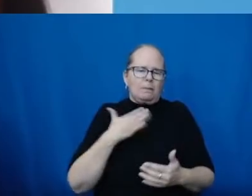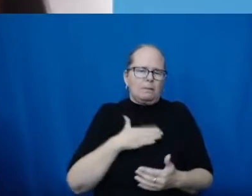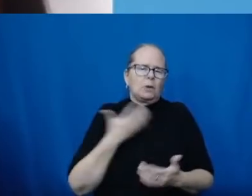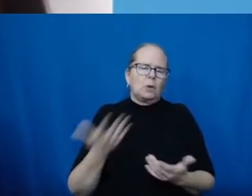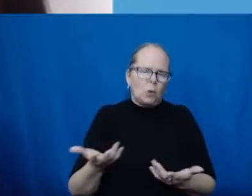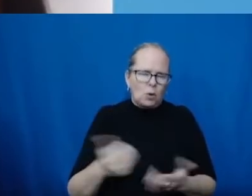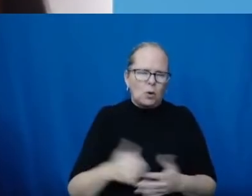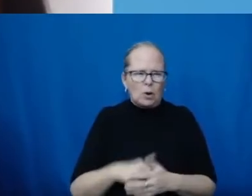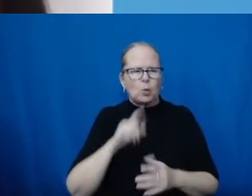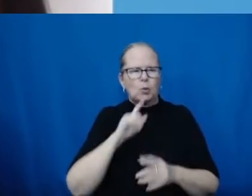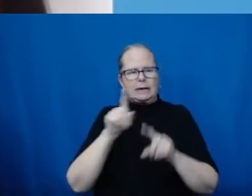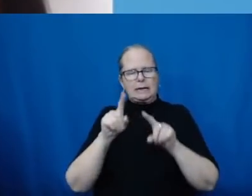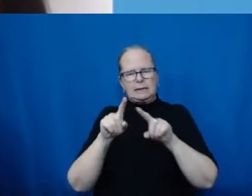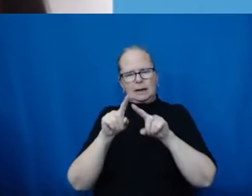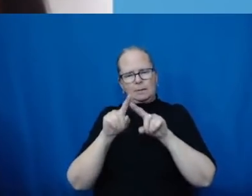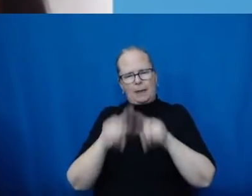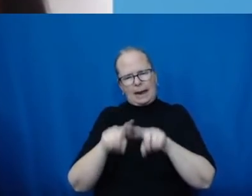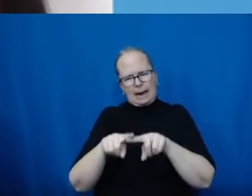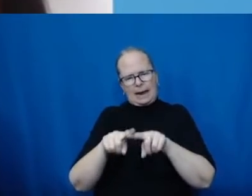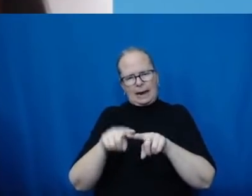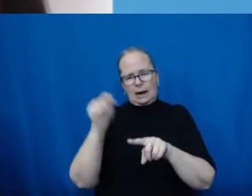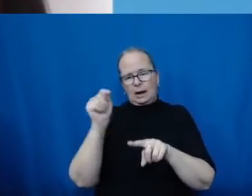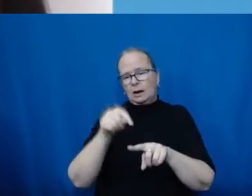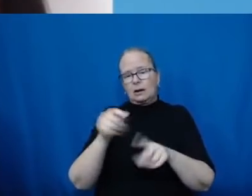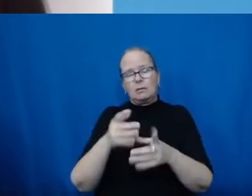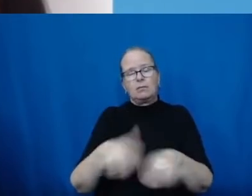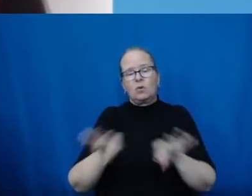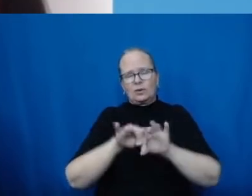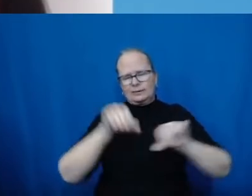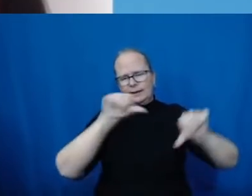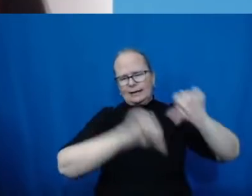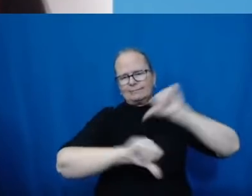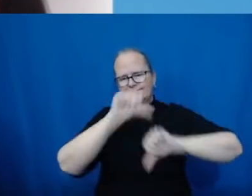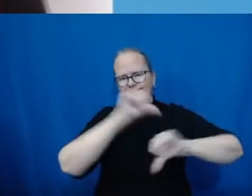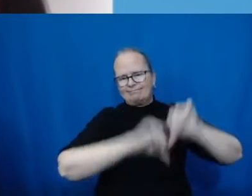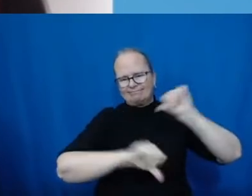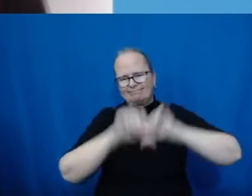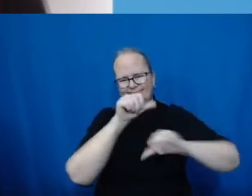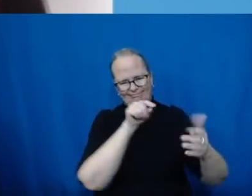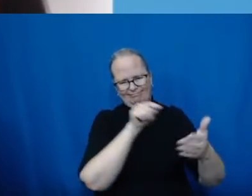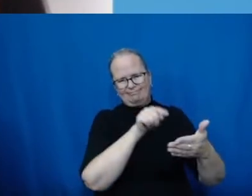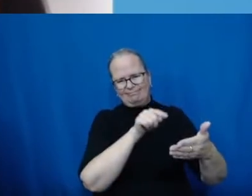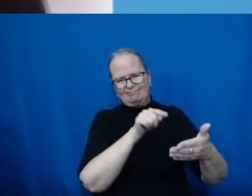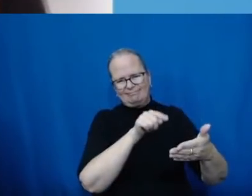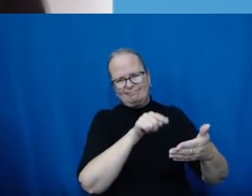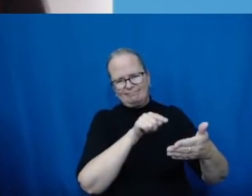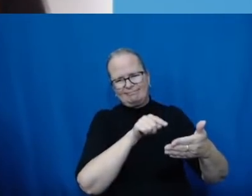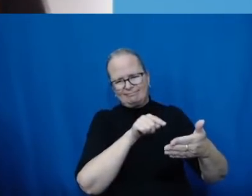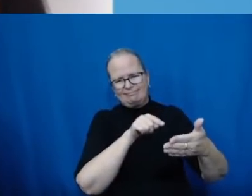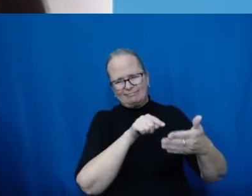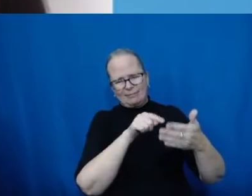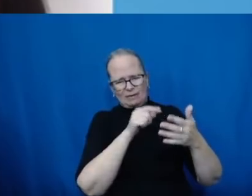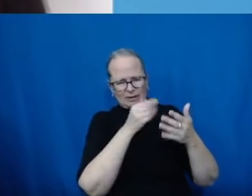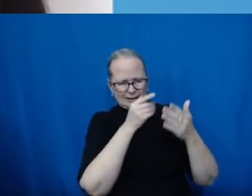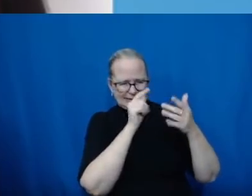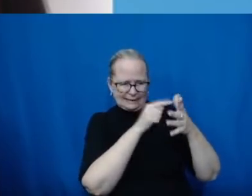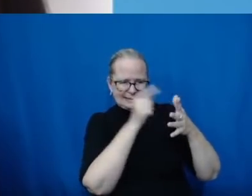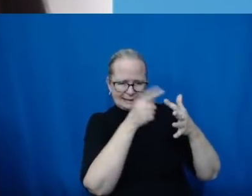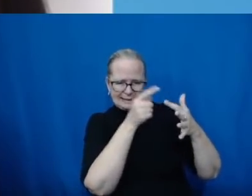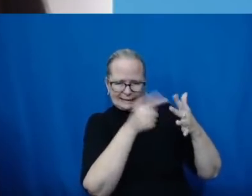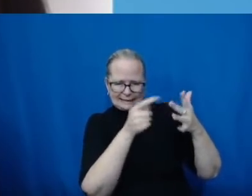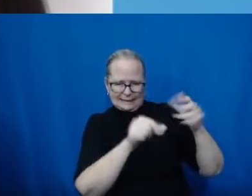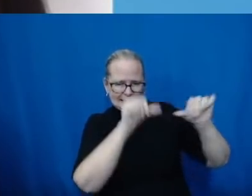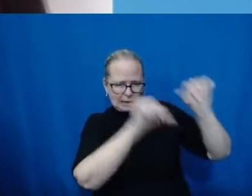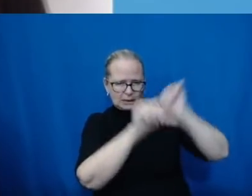details. Rhea was talking about this a little bit, right? The details of the science. There's all this conflicting data around boosters and, et cetera, et cetera. Focus